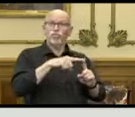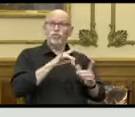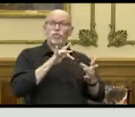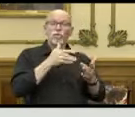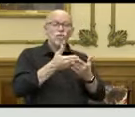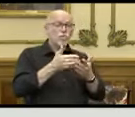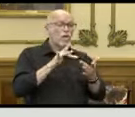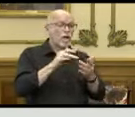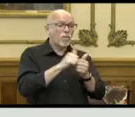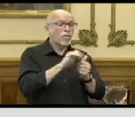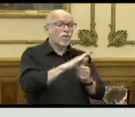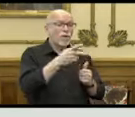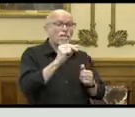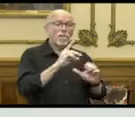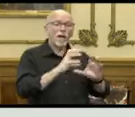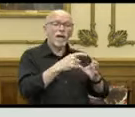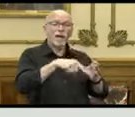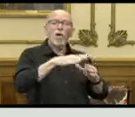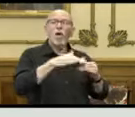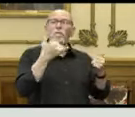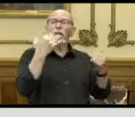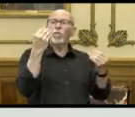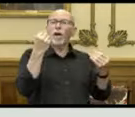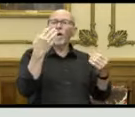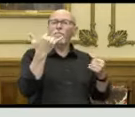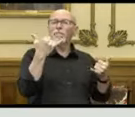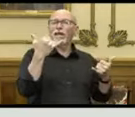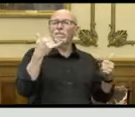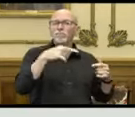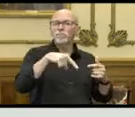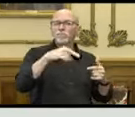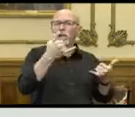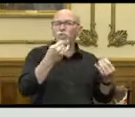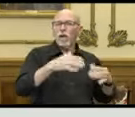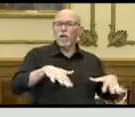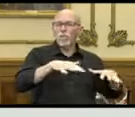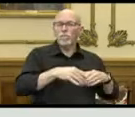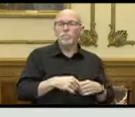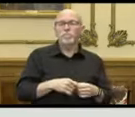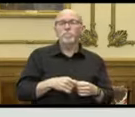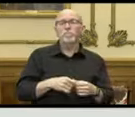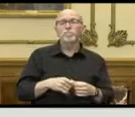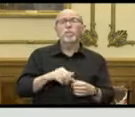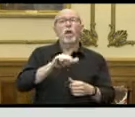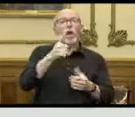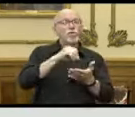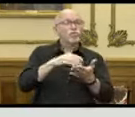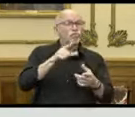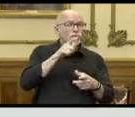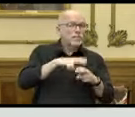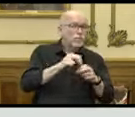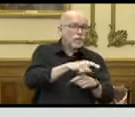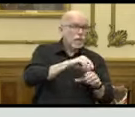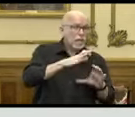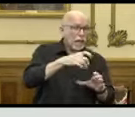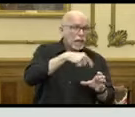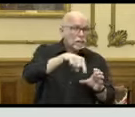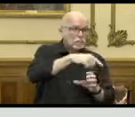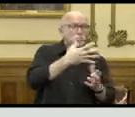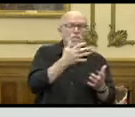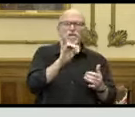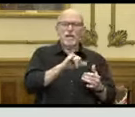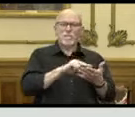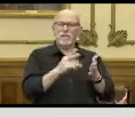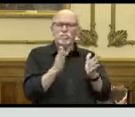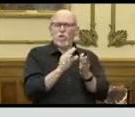with the students in her pod on the playground. And also, several of those students were sitting next to her in class. Therefore, only a